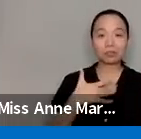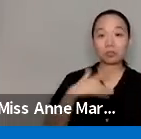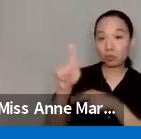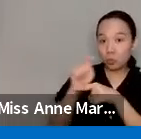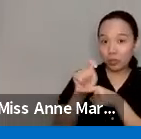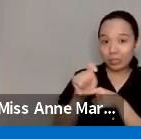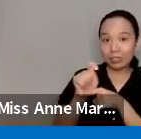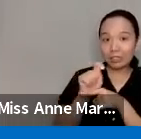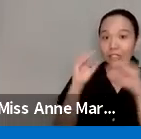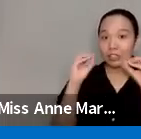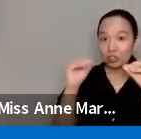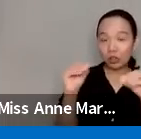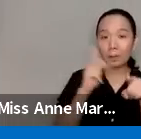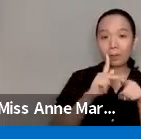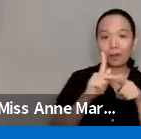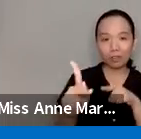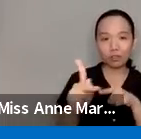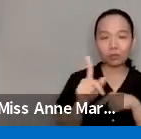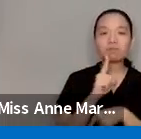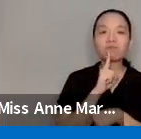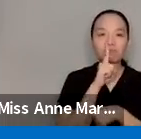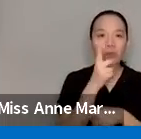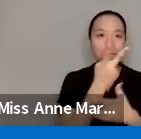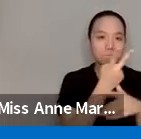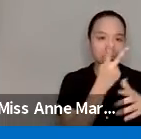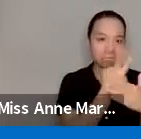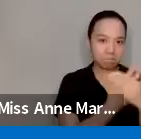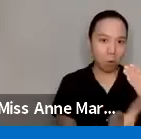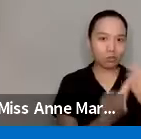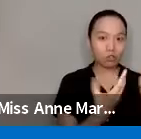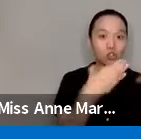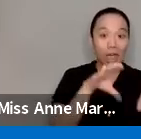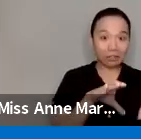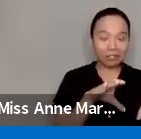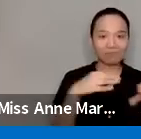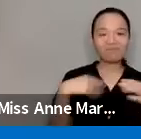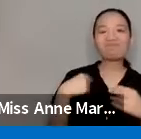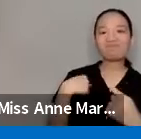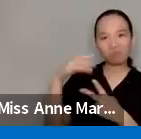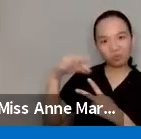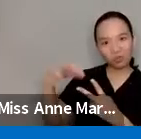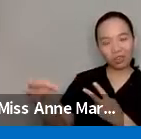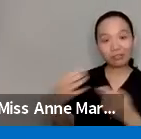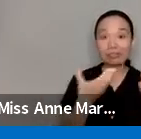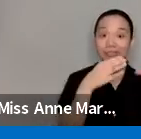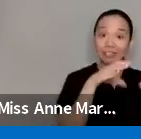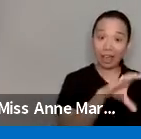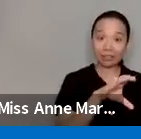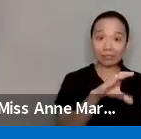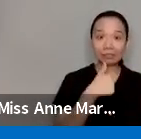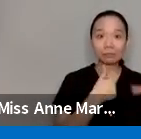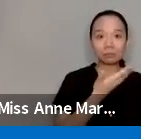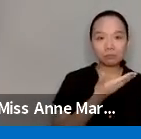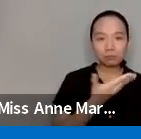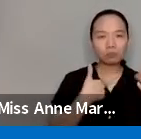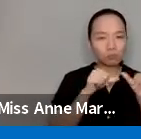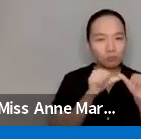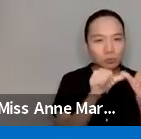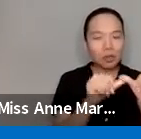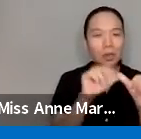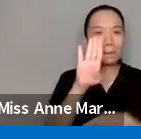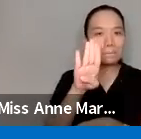the teaching profession was a product of both chance and choice. Chance brought me to pursue